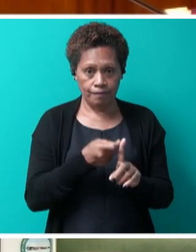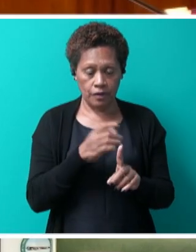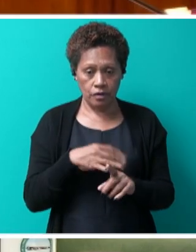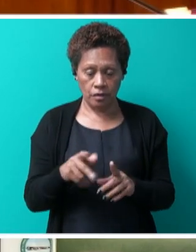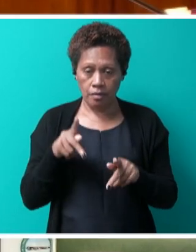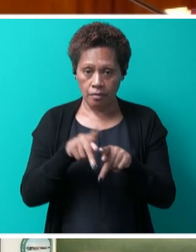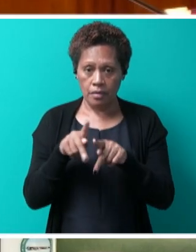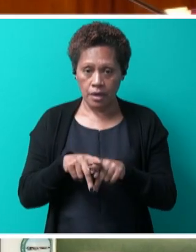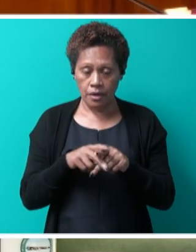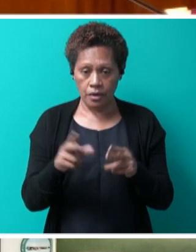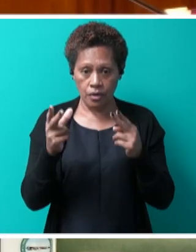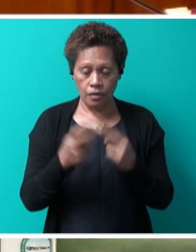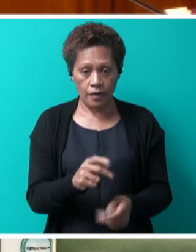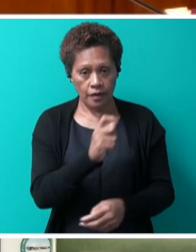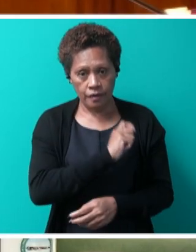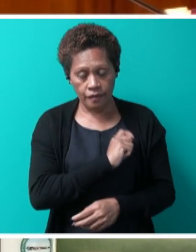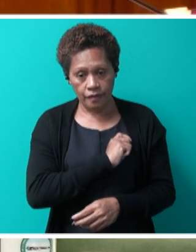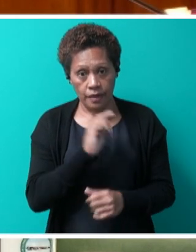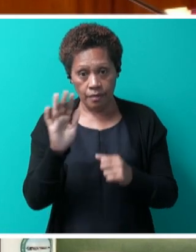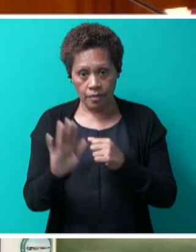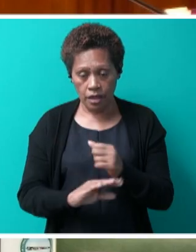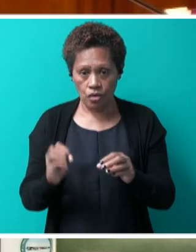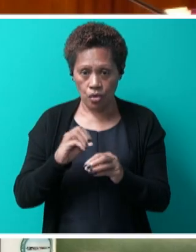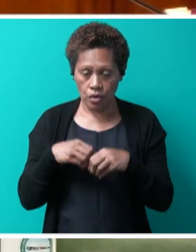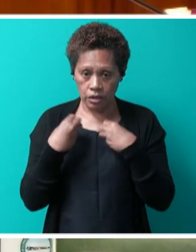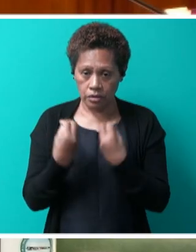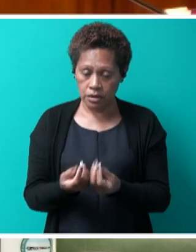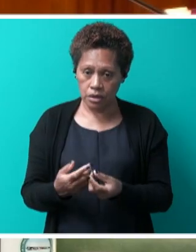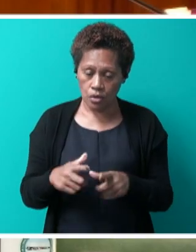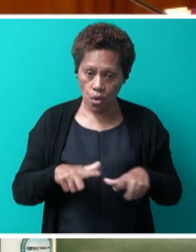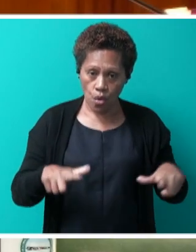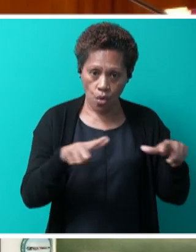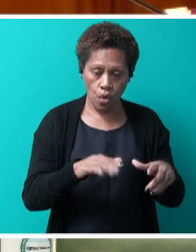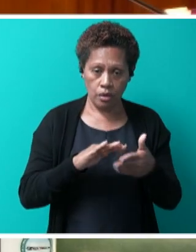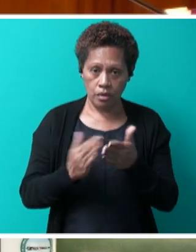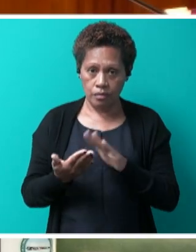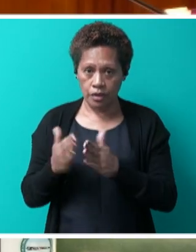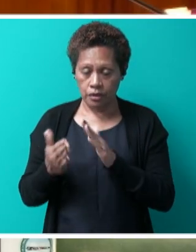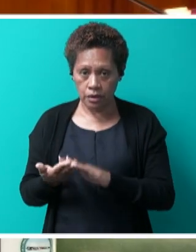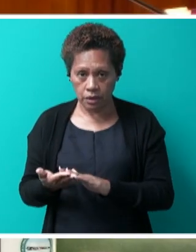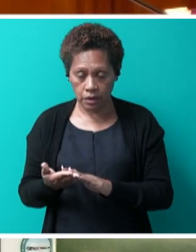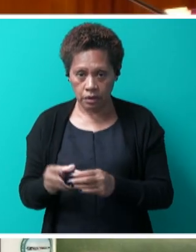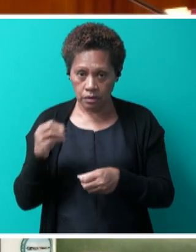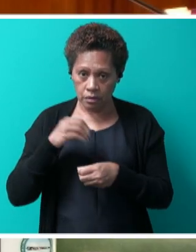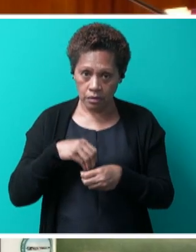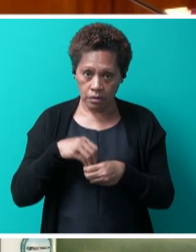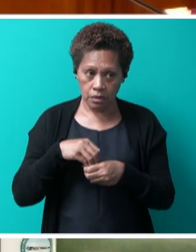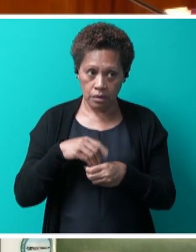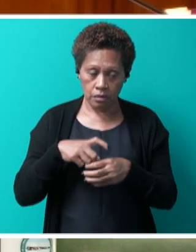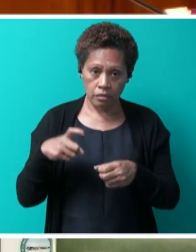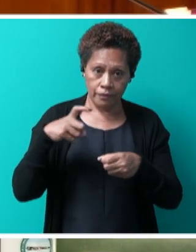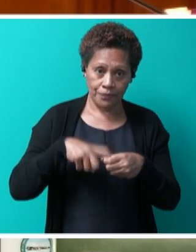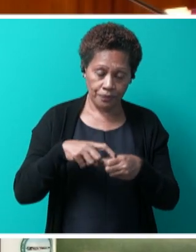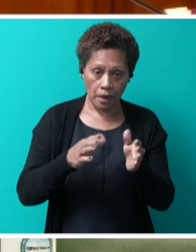partnership with faith-based organizations and local communities, including engagement at Siromi Methodist Church